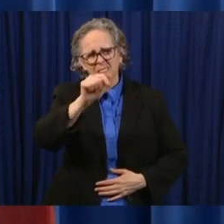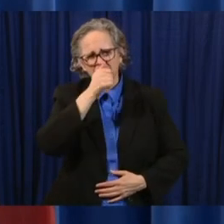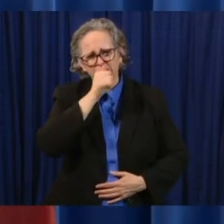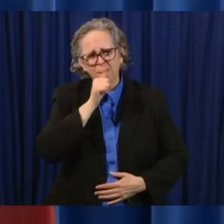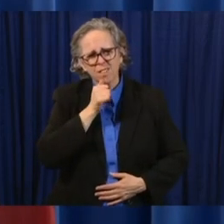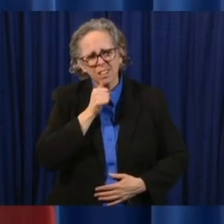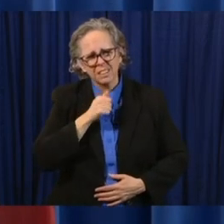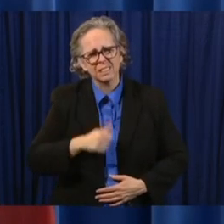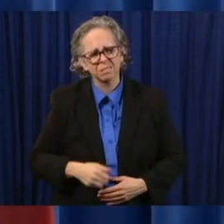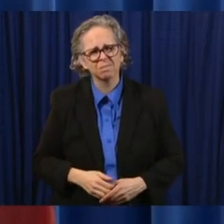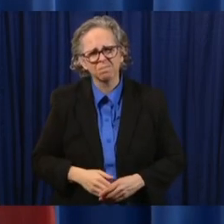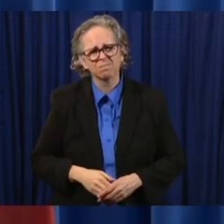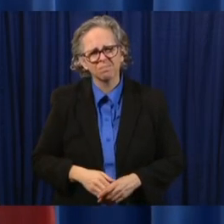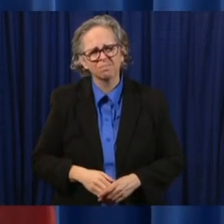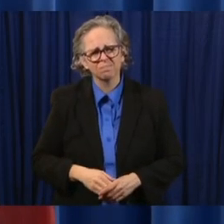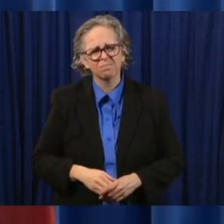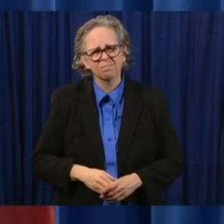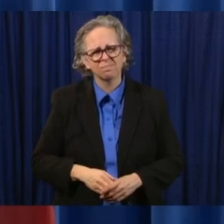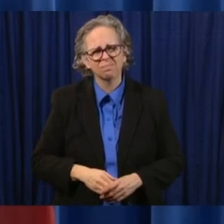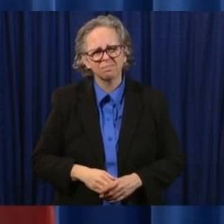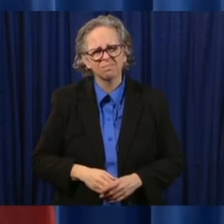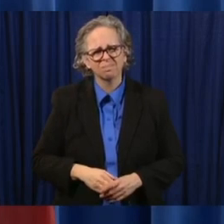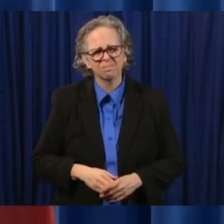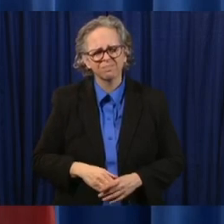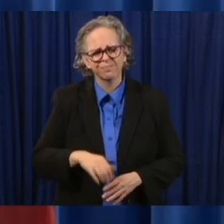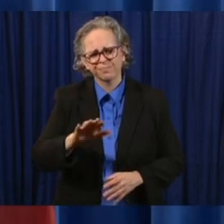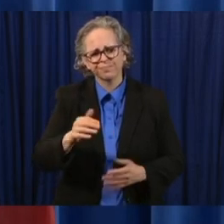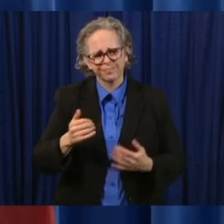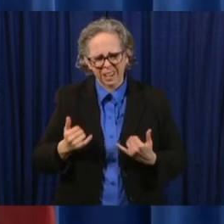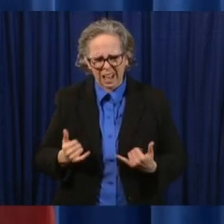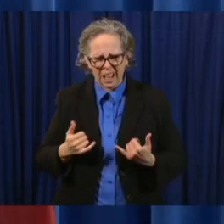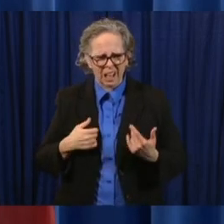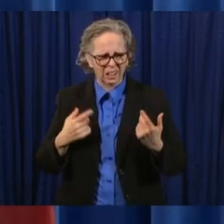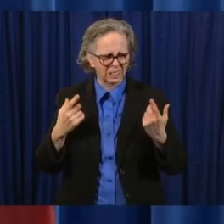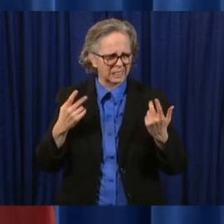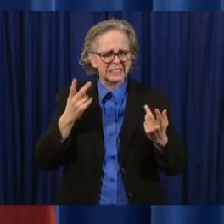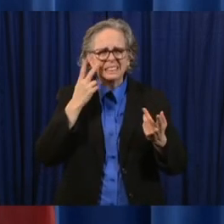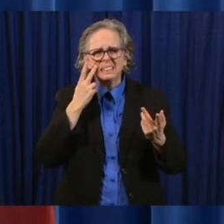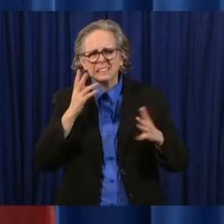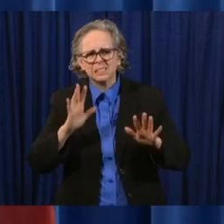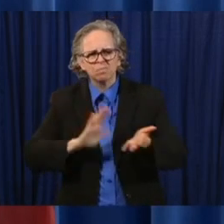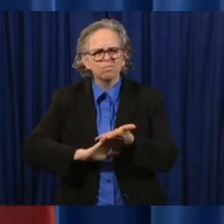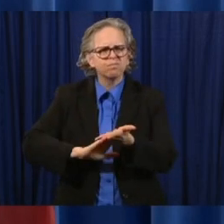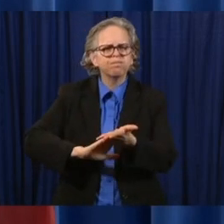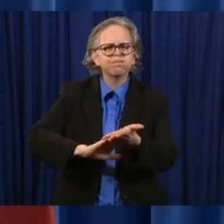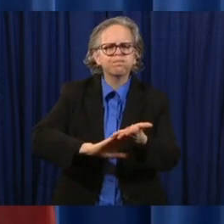working on now is to see, you know, which businesses we can start opening back up.